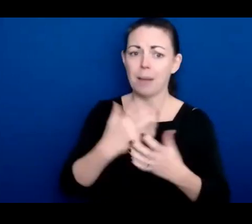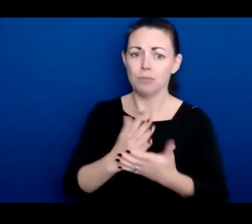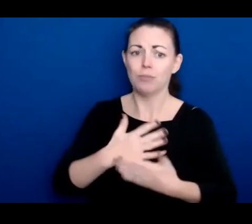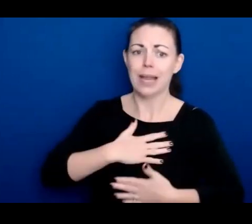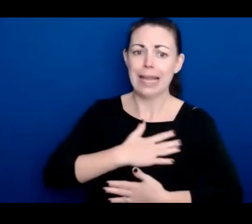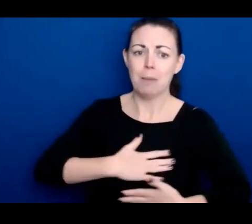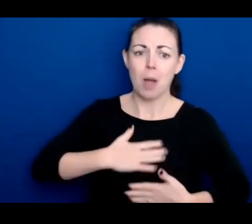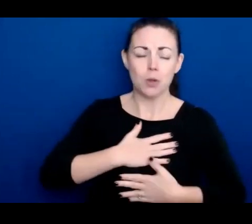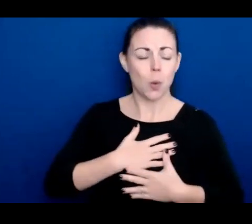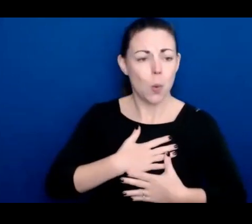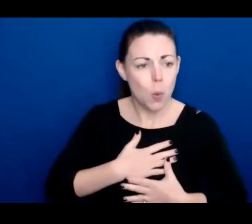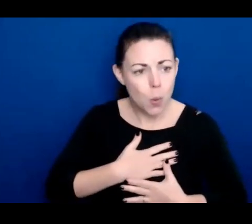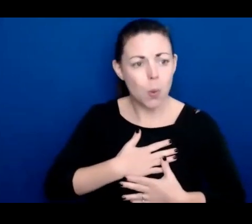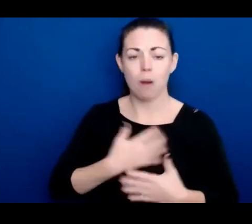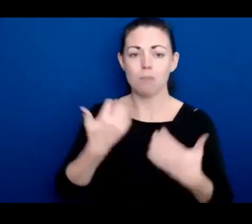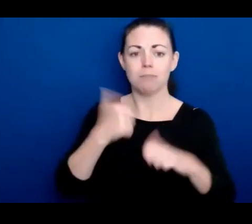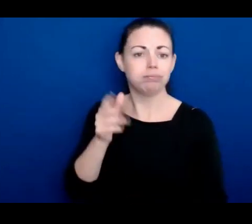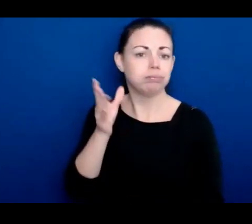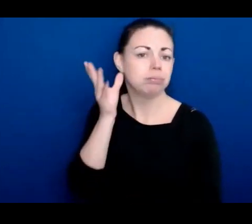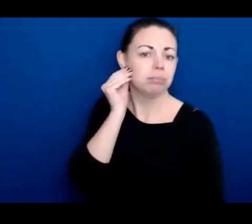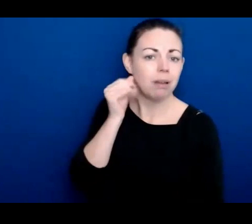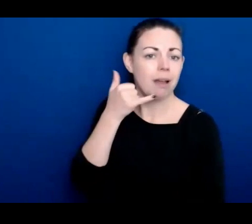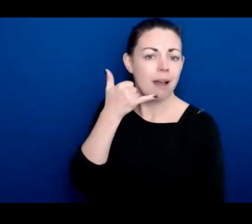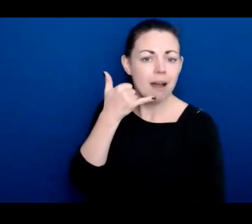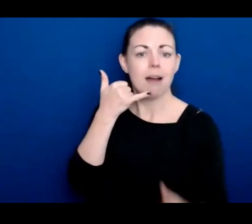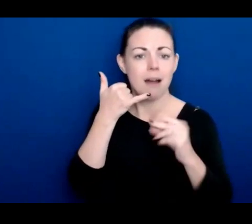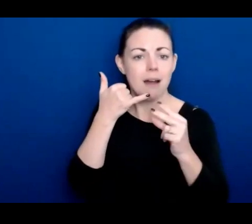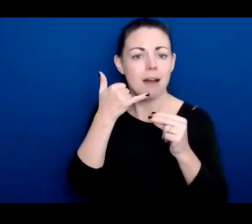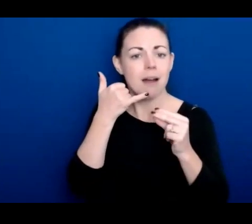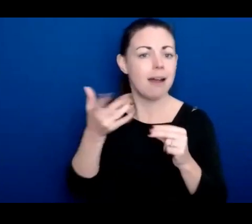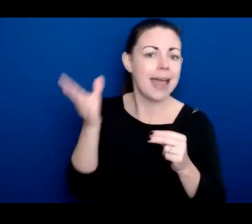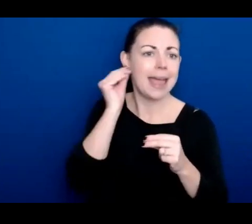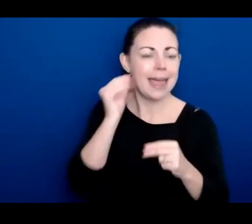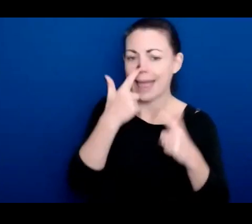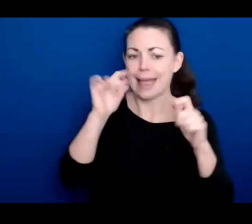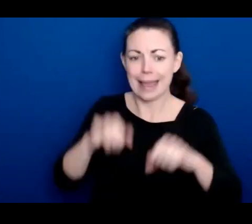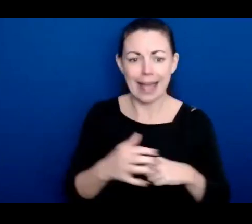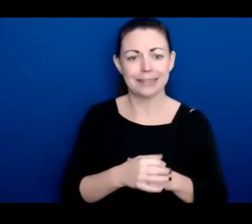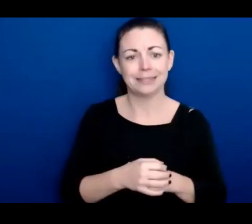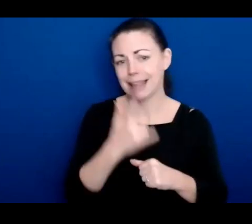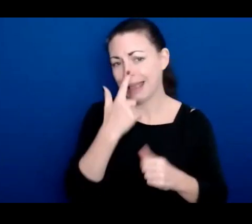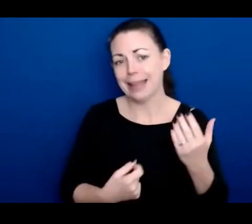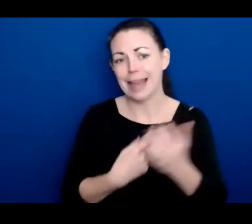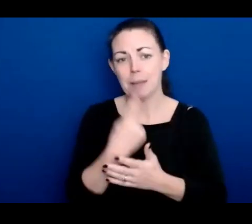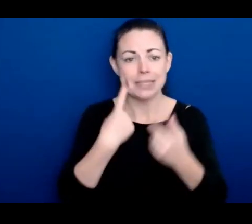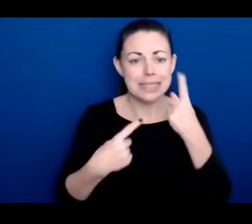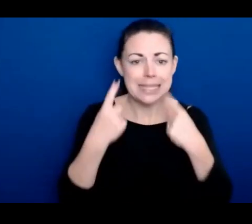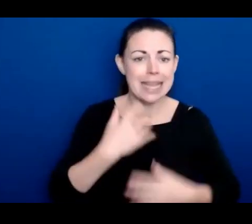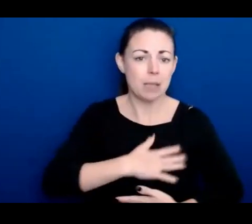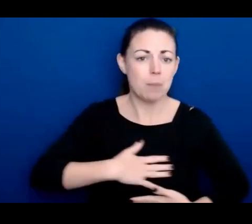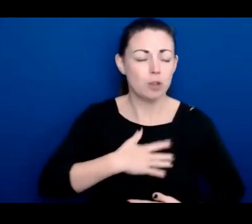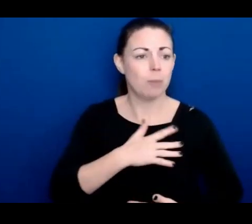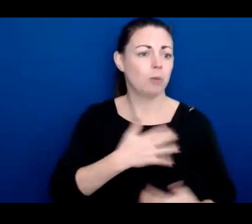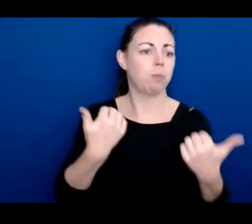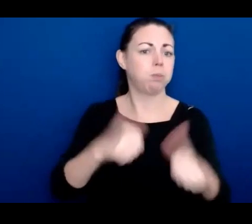actually deliver the equipment and can see, you know, quite often there's tears and emotion and everything. It's really cool.